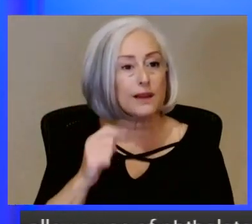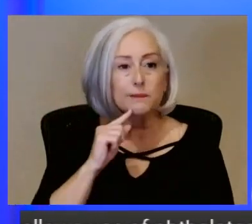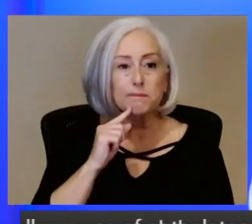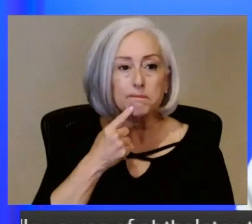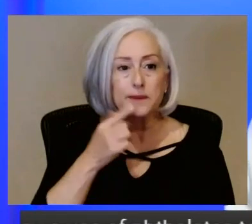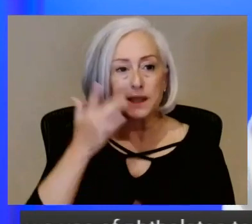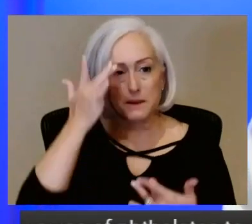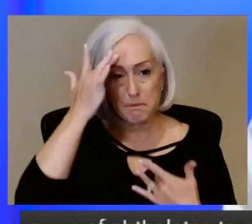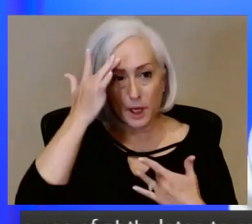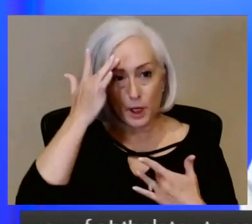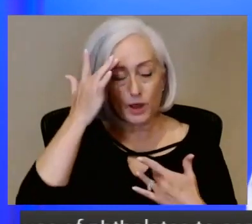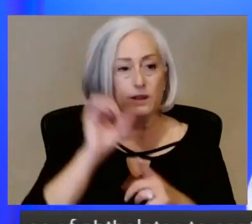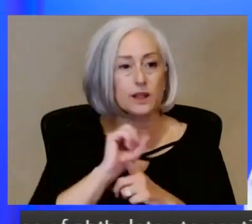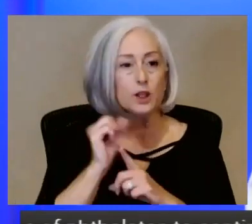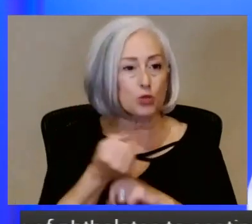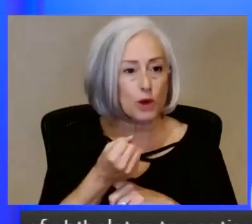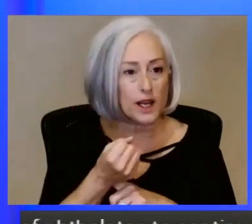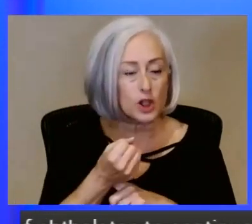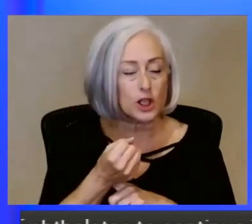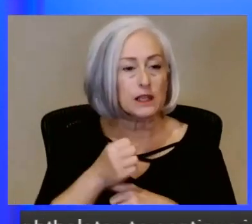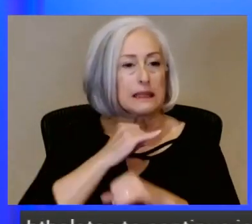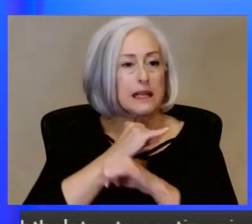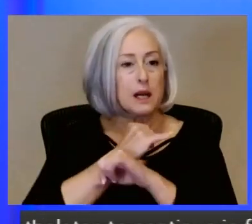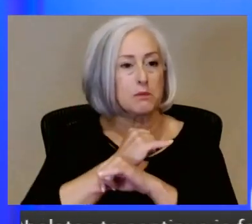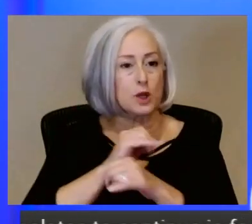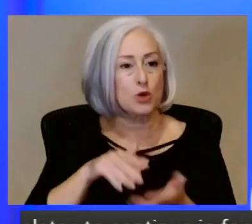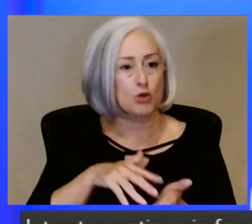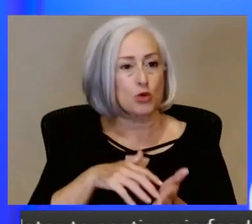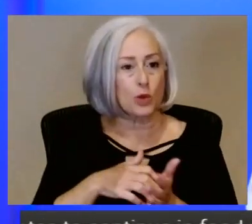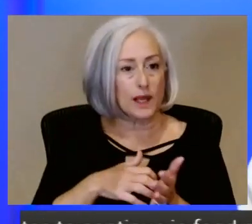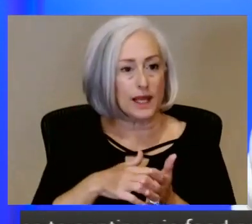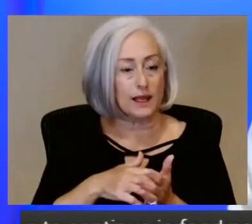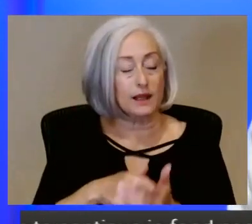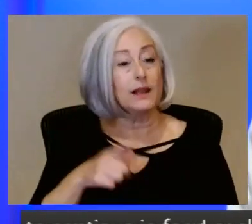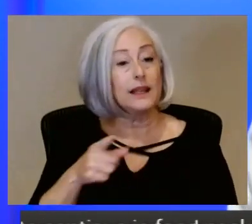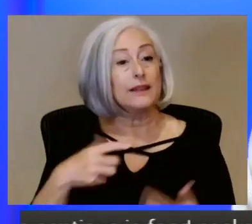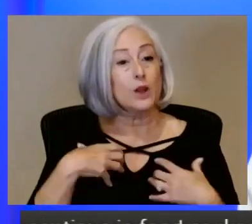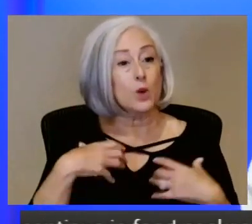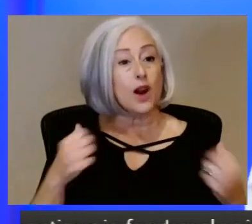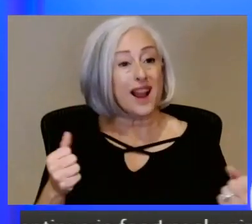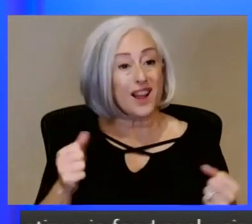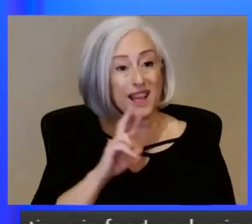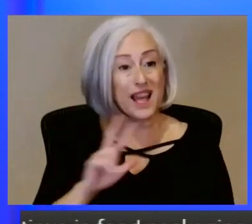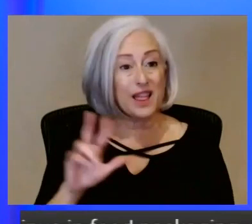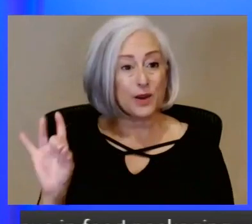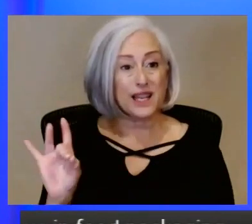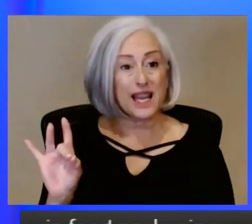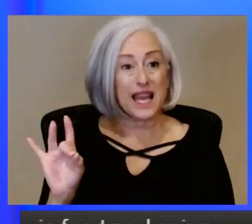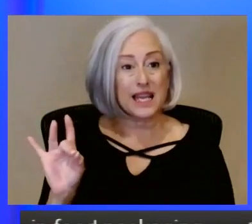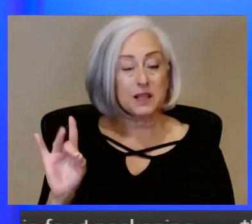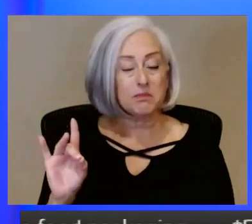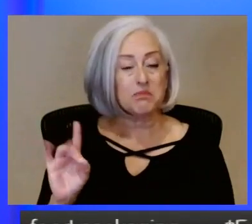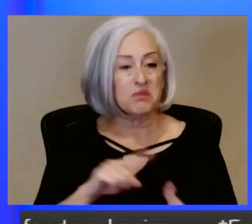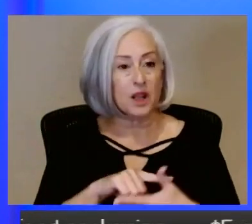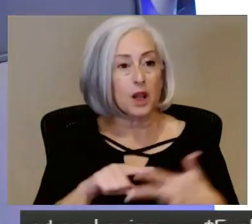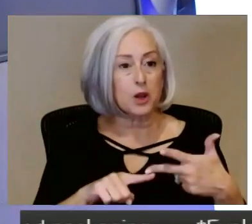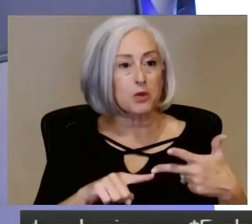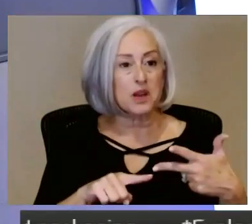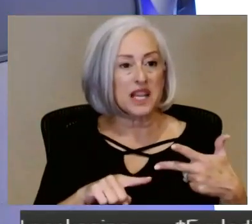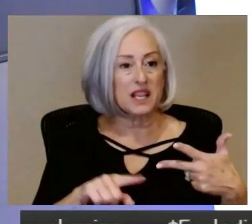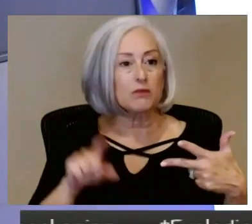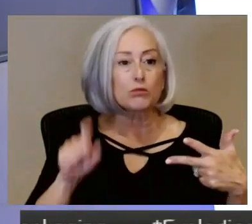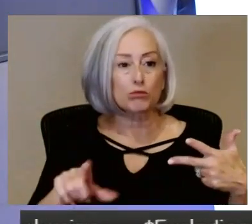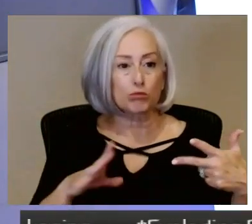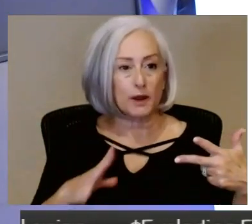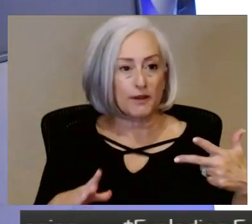compromised condition, you're able to get it. But right now, if you are otherwise healthy and 38, really that 3rd dose should be the best. Isaac